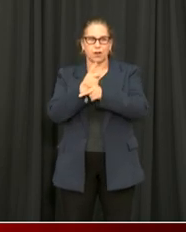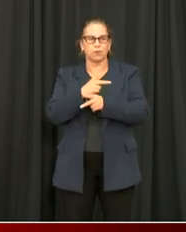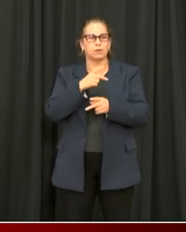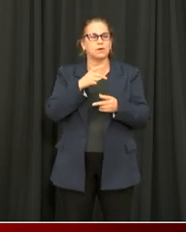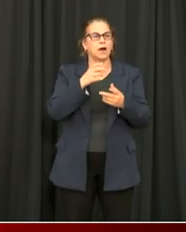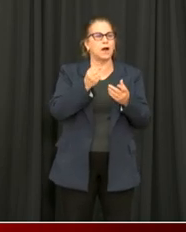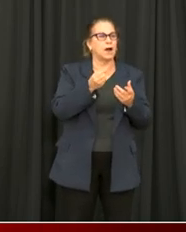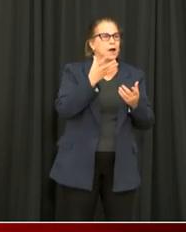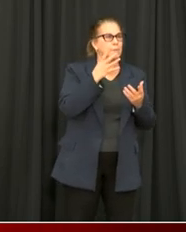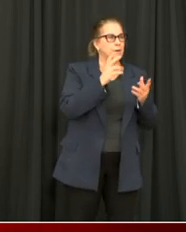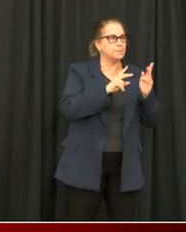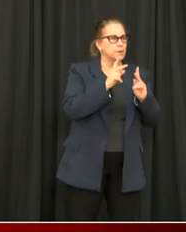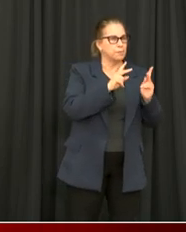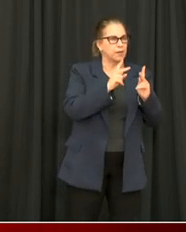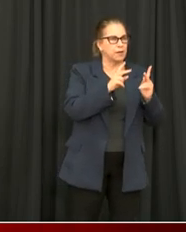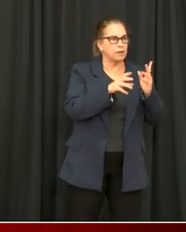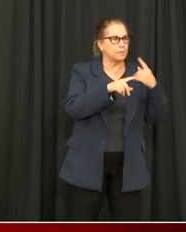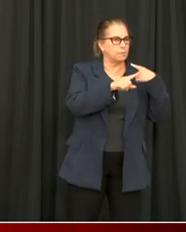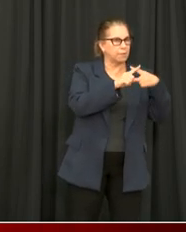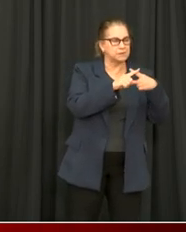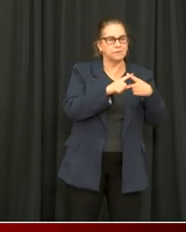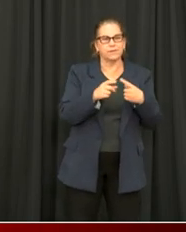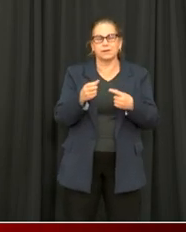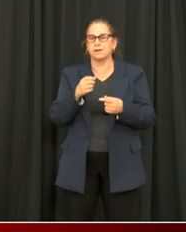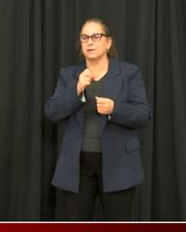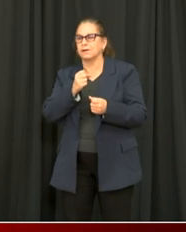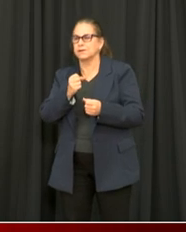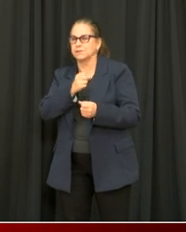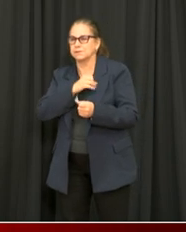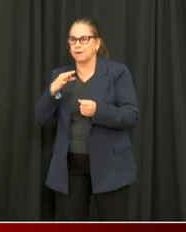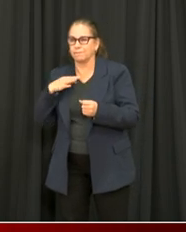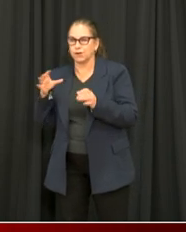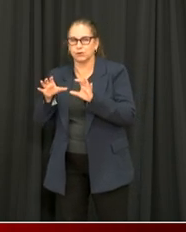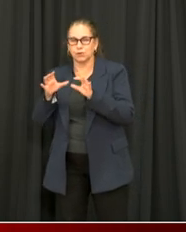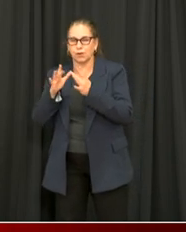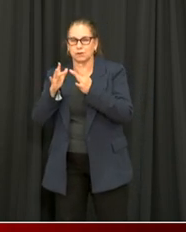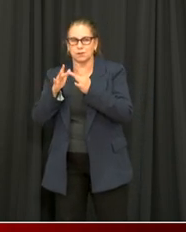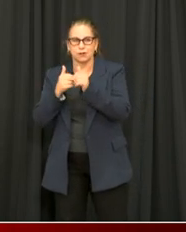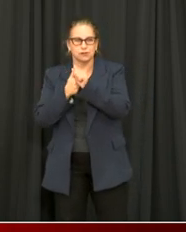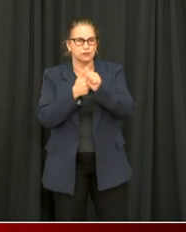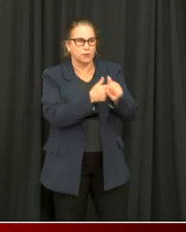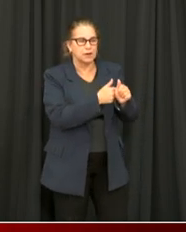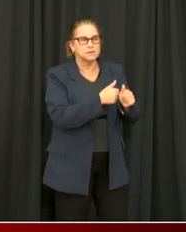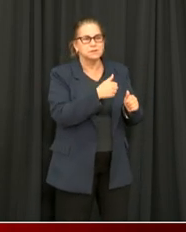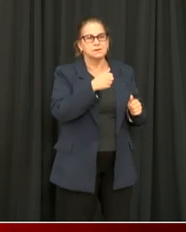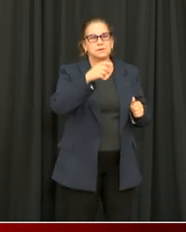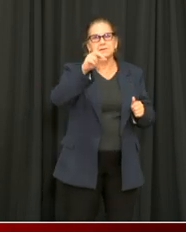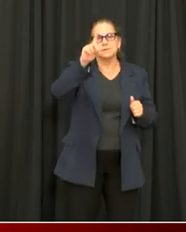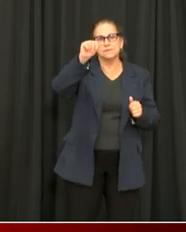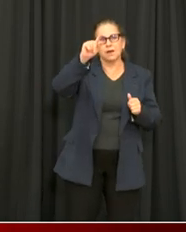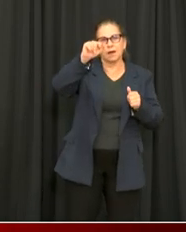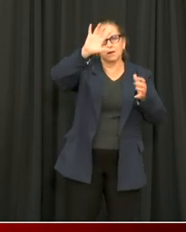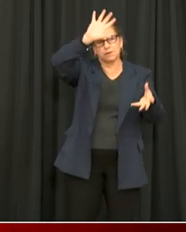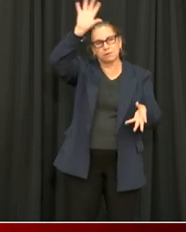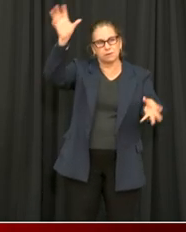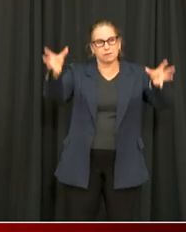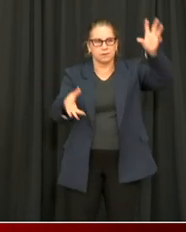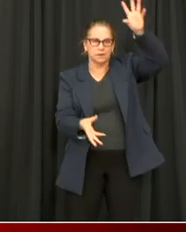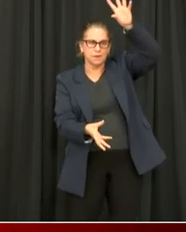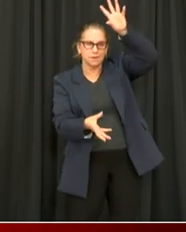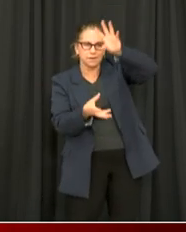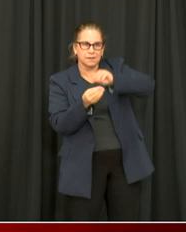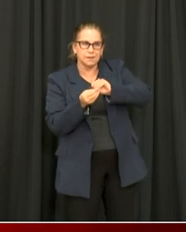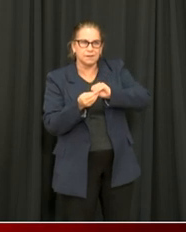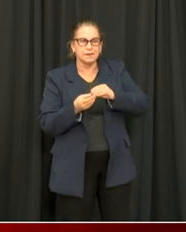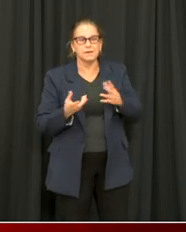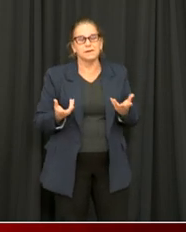cases before, was in a different system than what the data was migrated over to recently. So the staff who